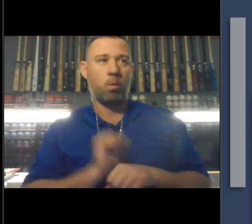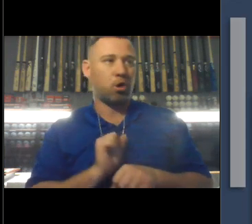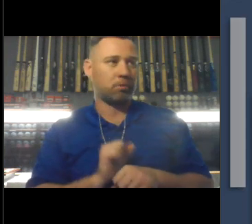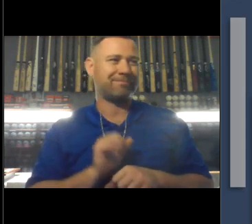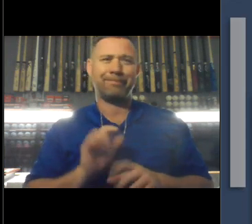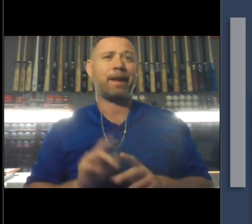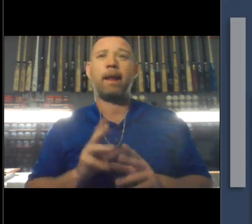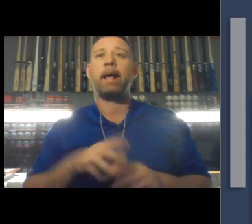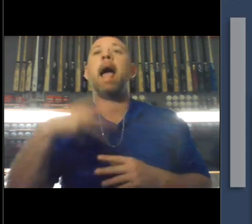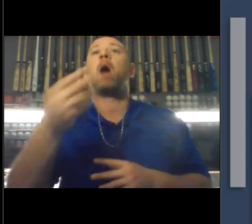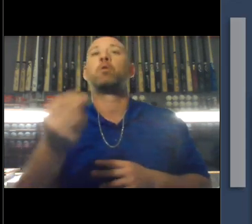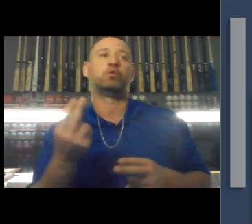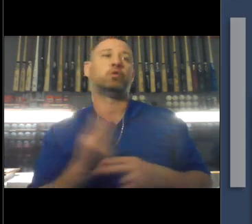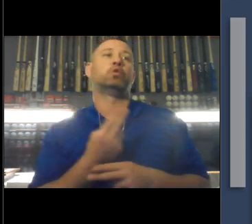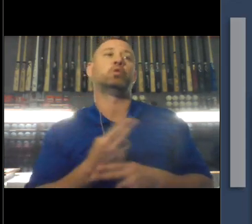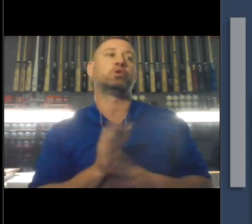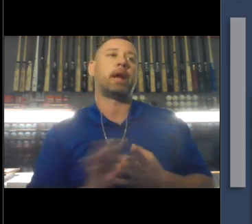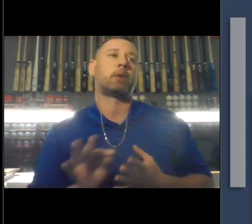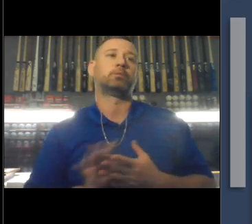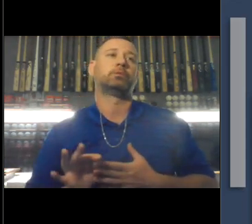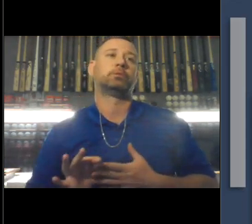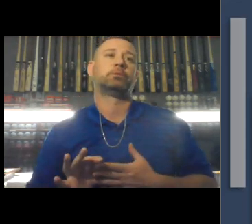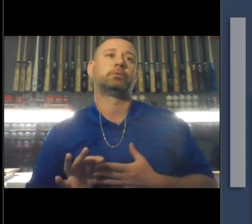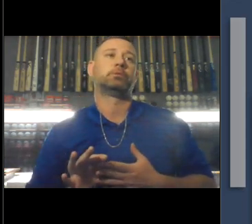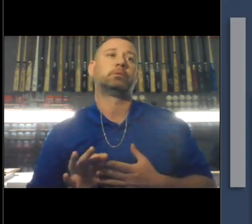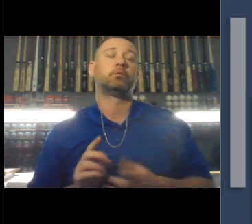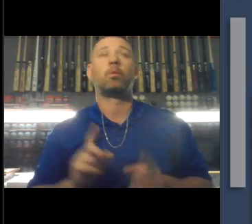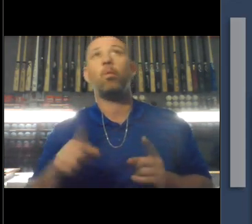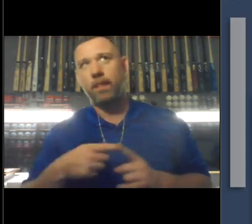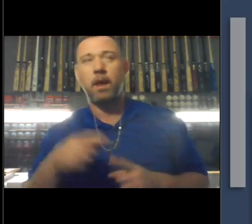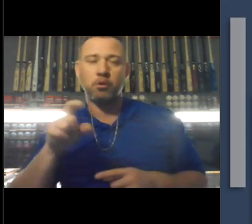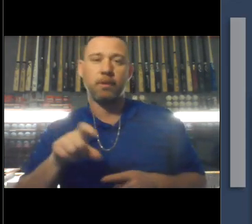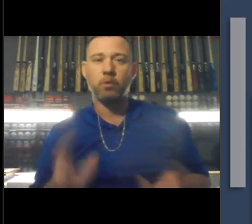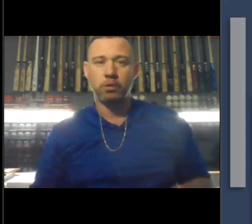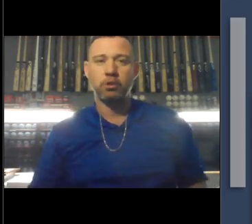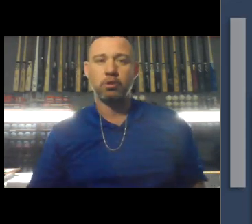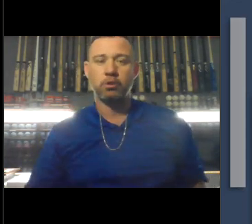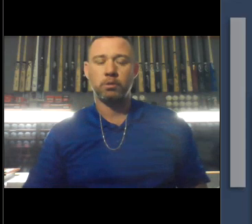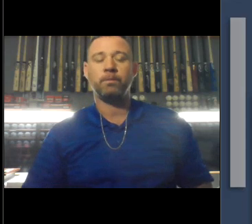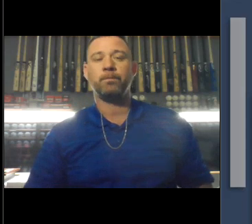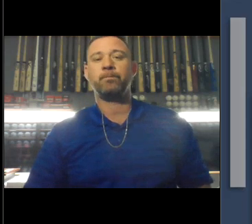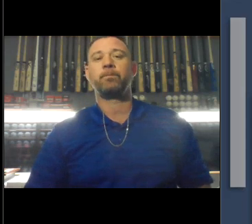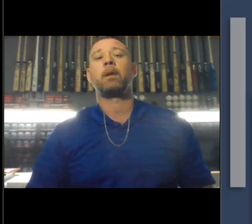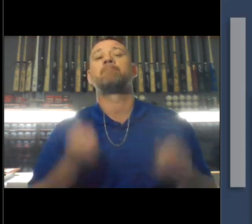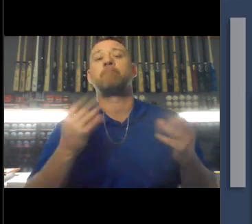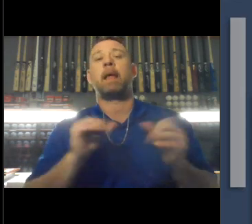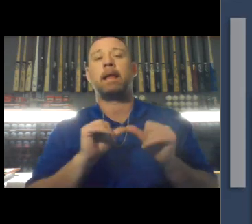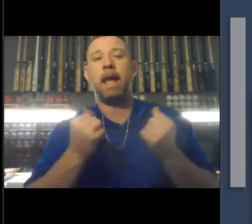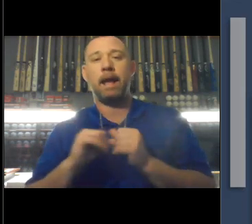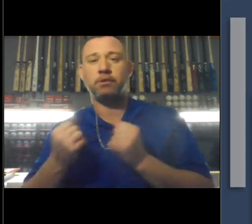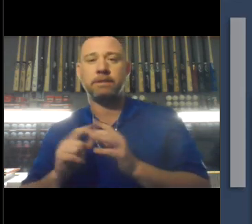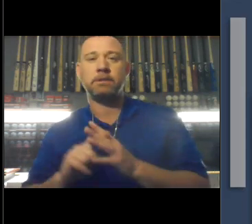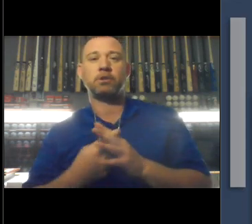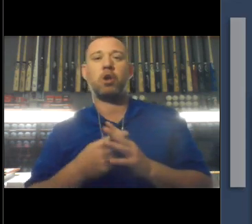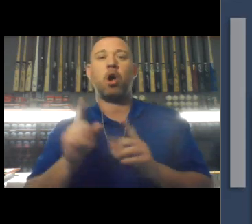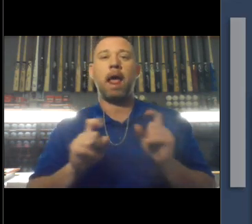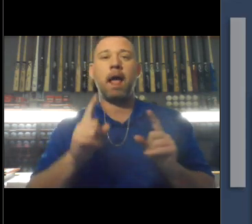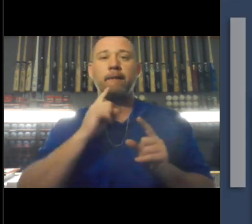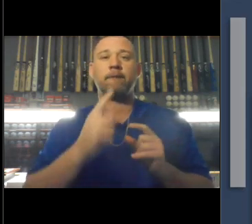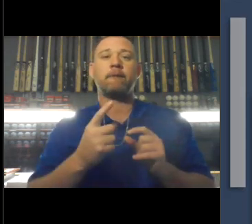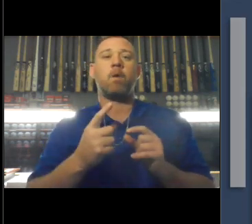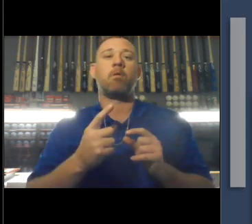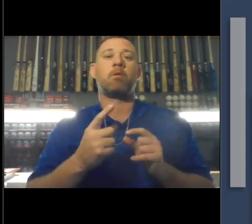to do their user counts when they were supposed to. Many agencies started asking for extensions